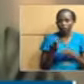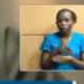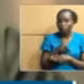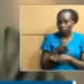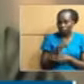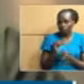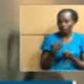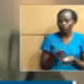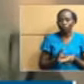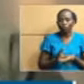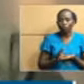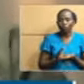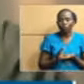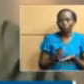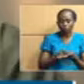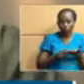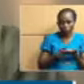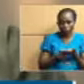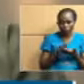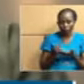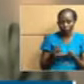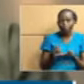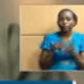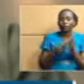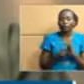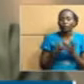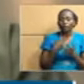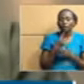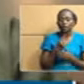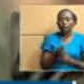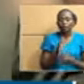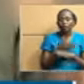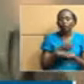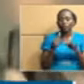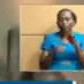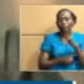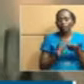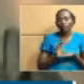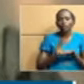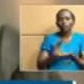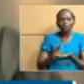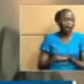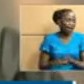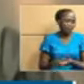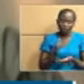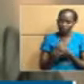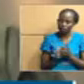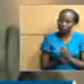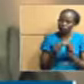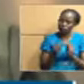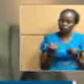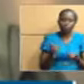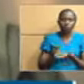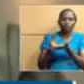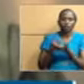and narrowly stretch that the ministry is underfunded. No, the sector is hugely funded. The issue is,